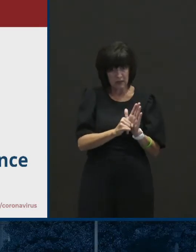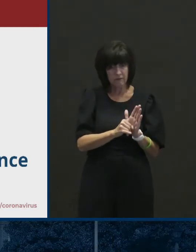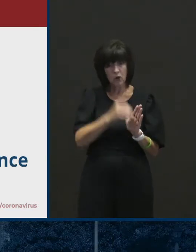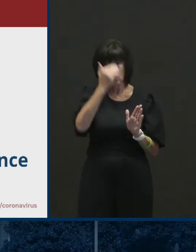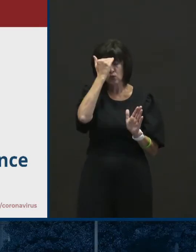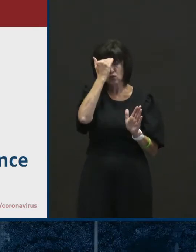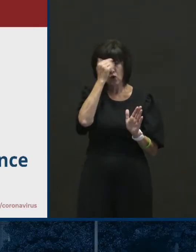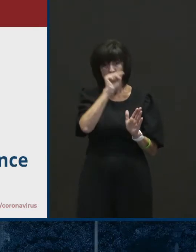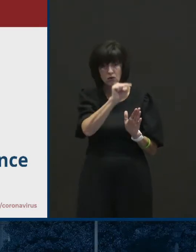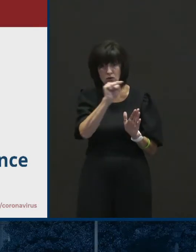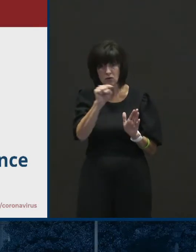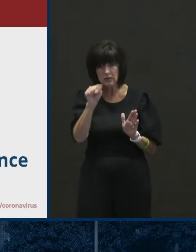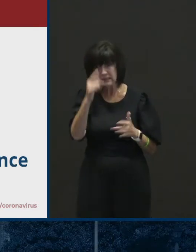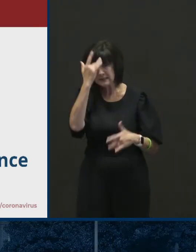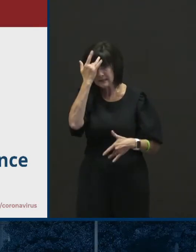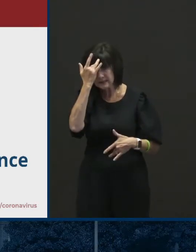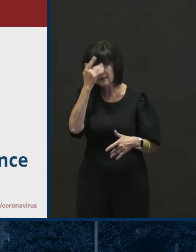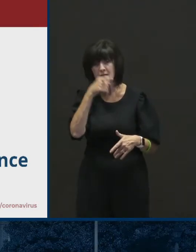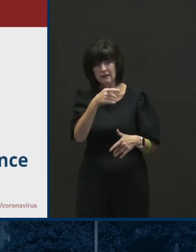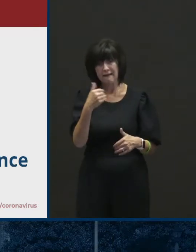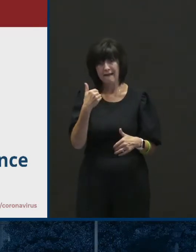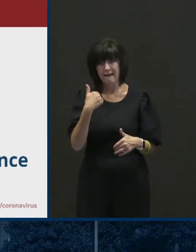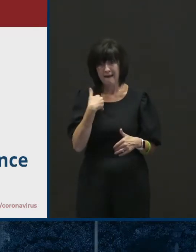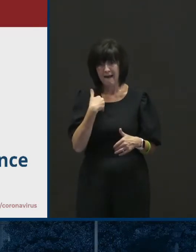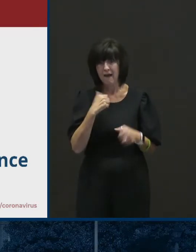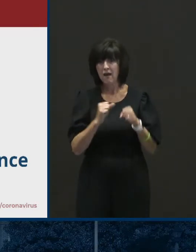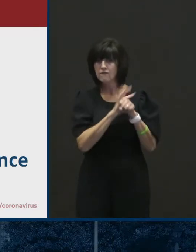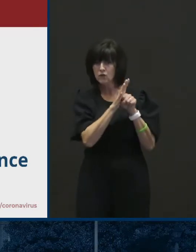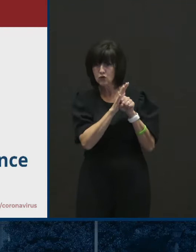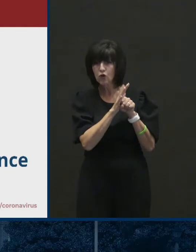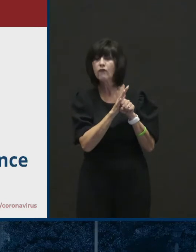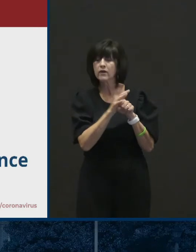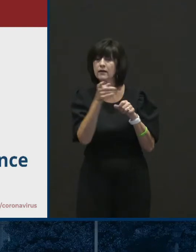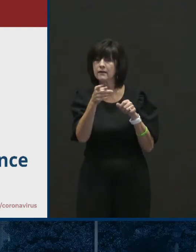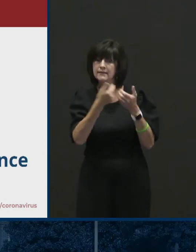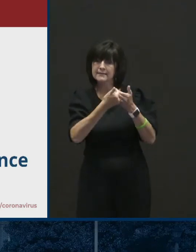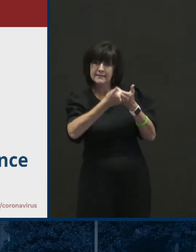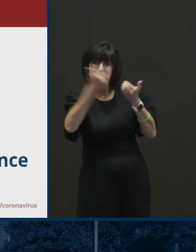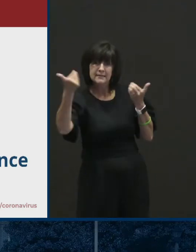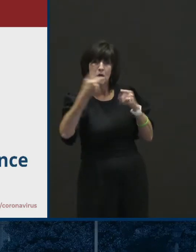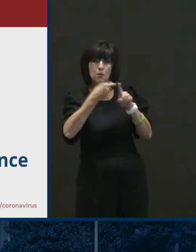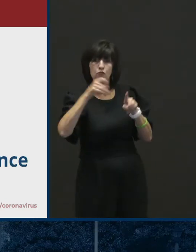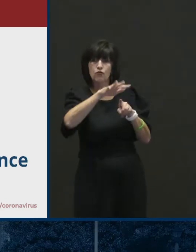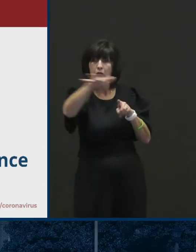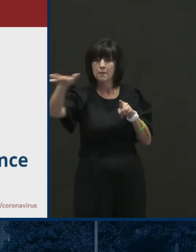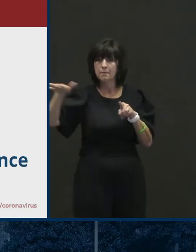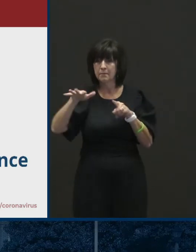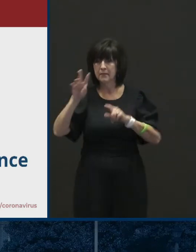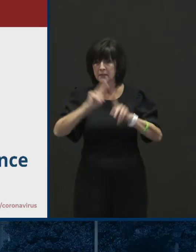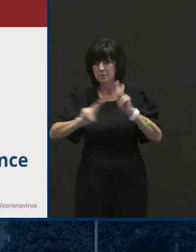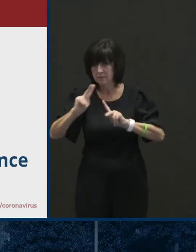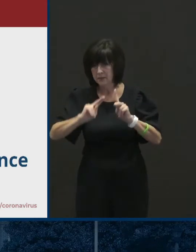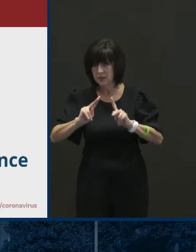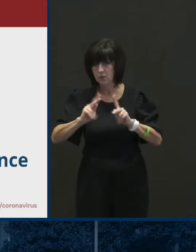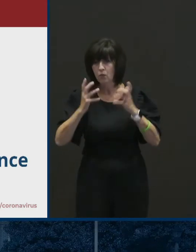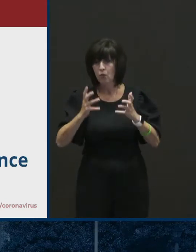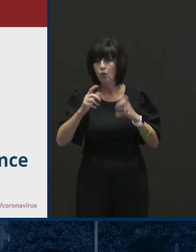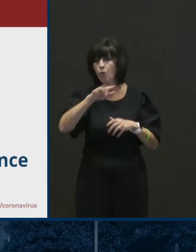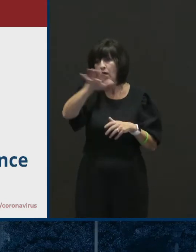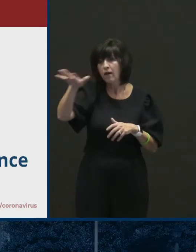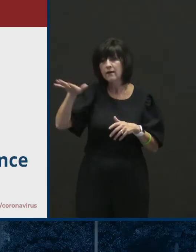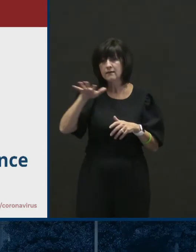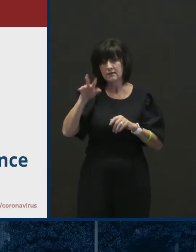spread. Education to make sure that the important things like face coverings and social